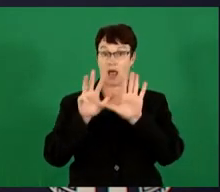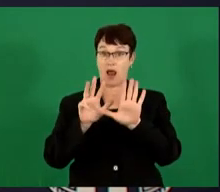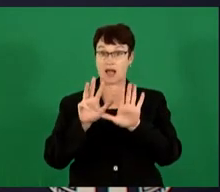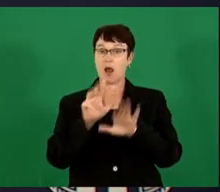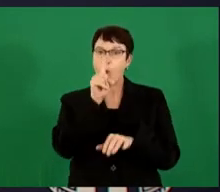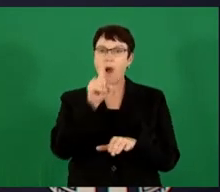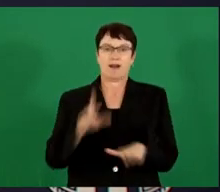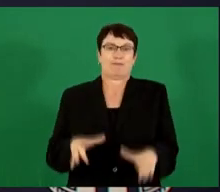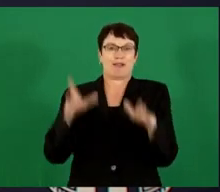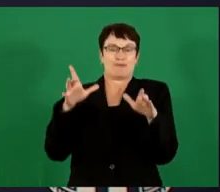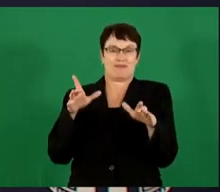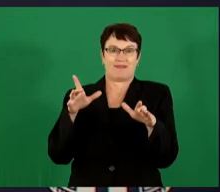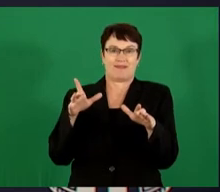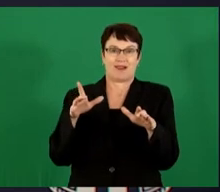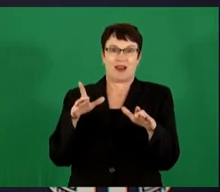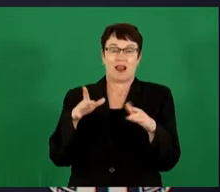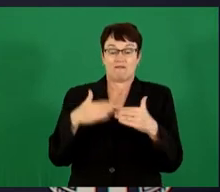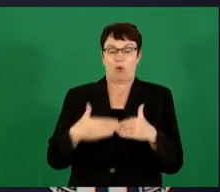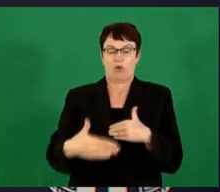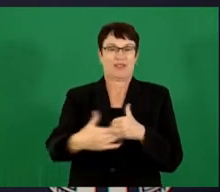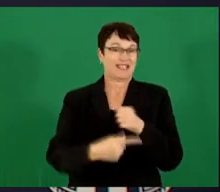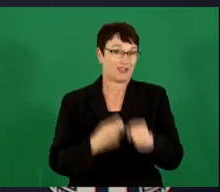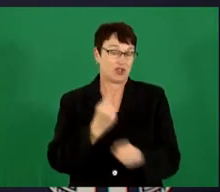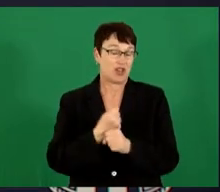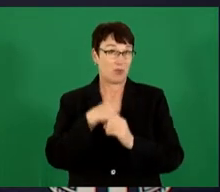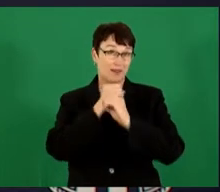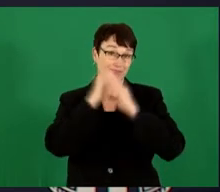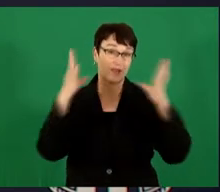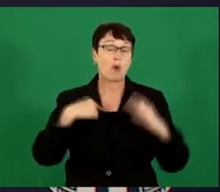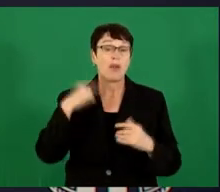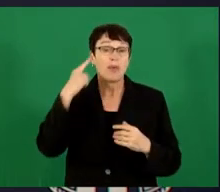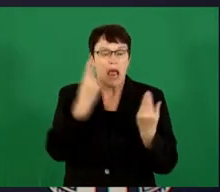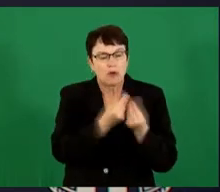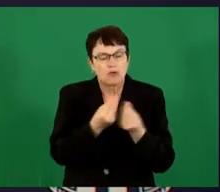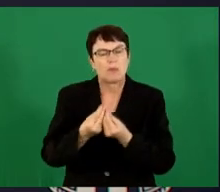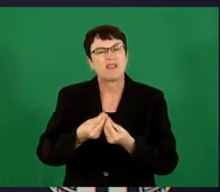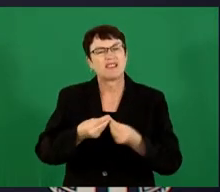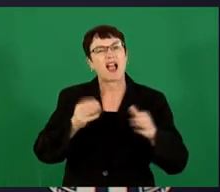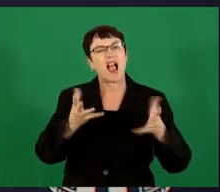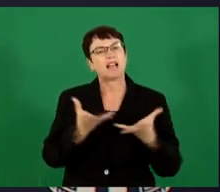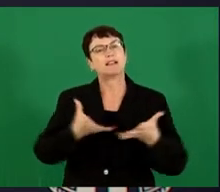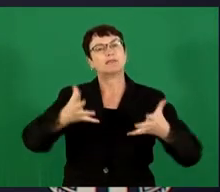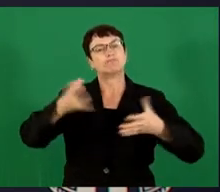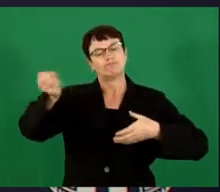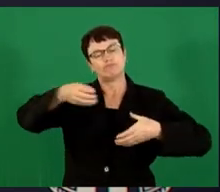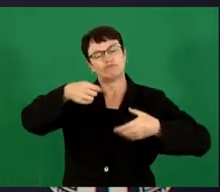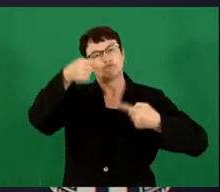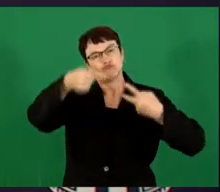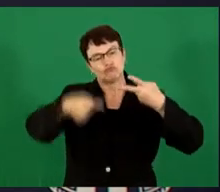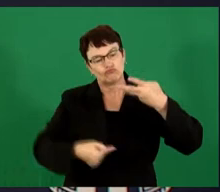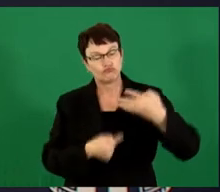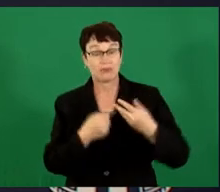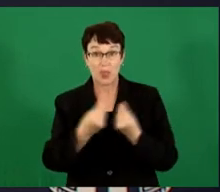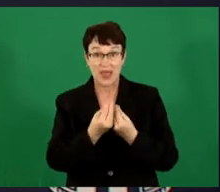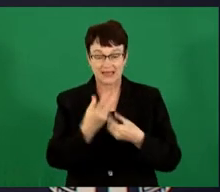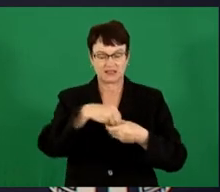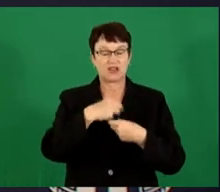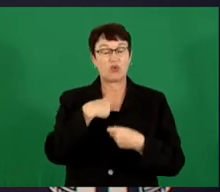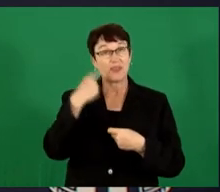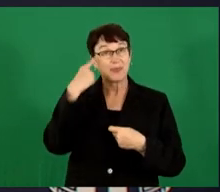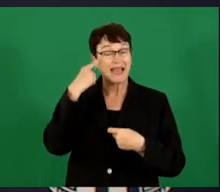2023. South Africa's export commodity price basket is expected to continue to decrease by about 18% this